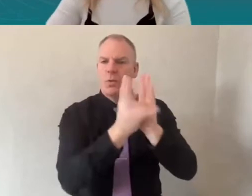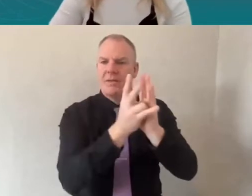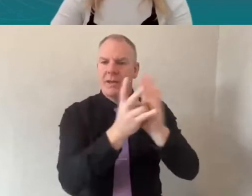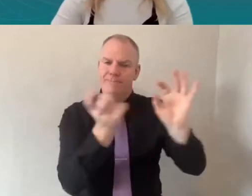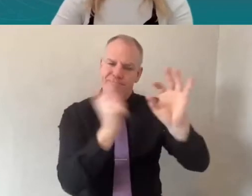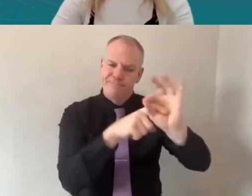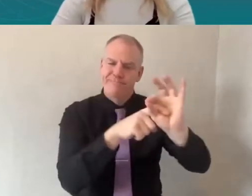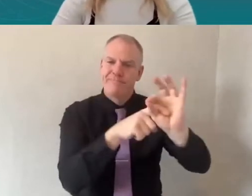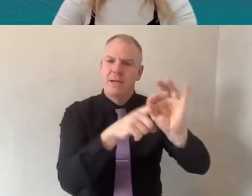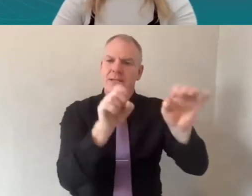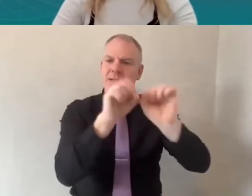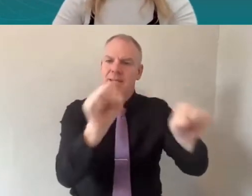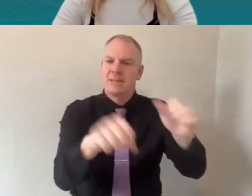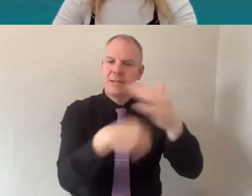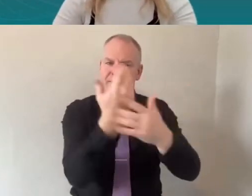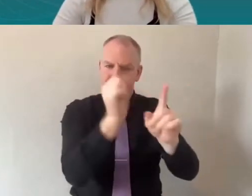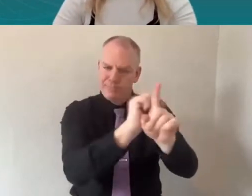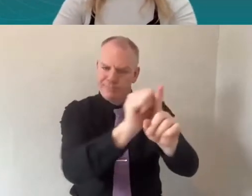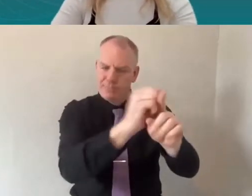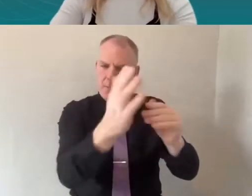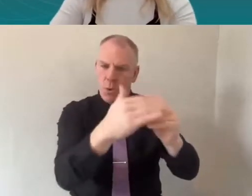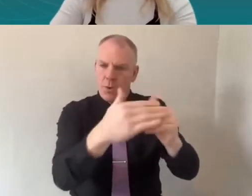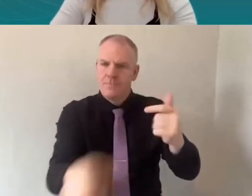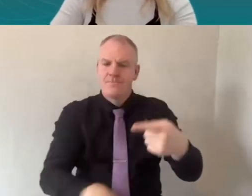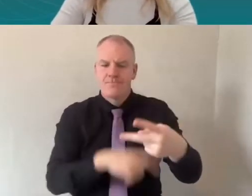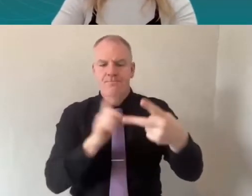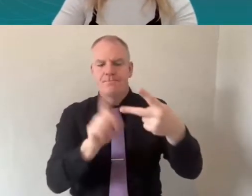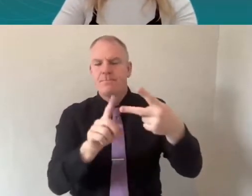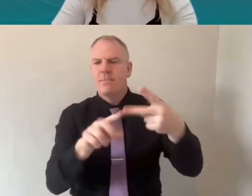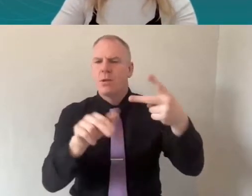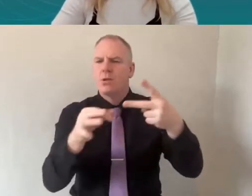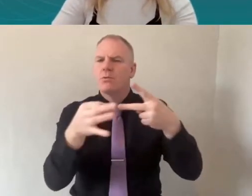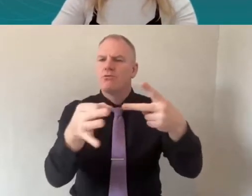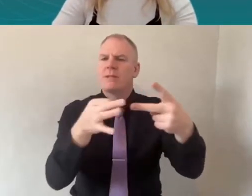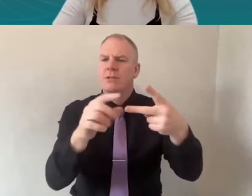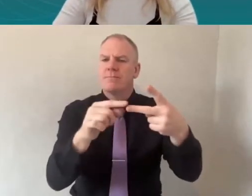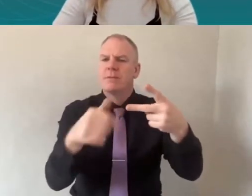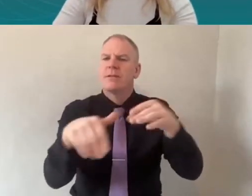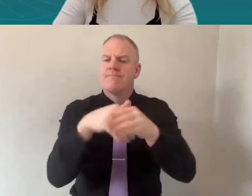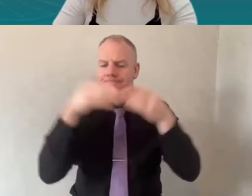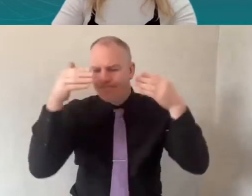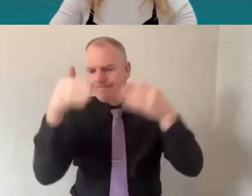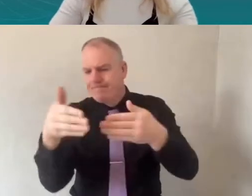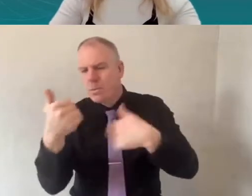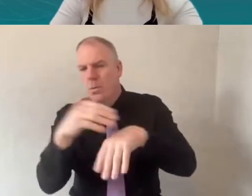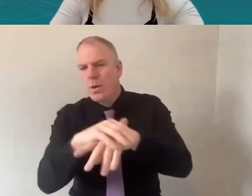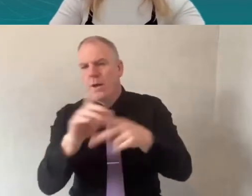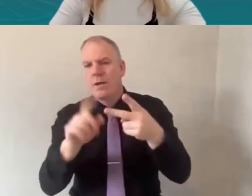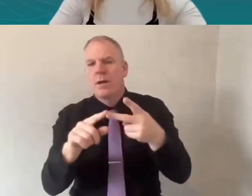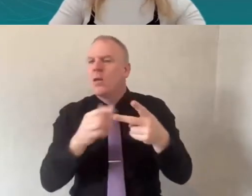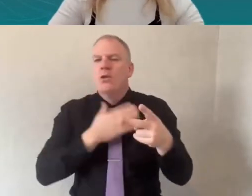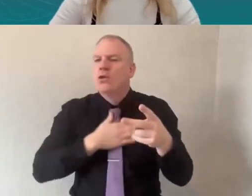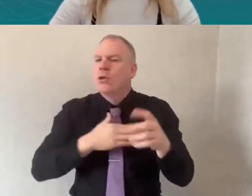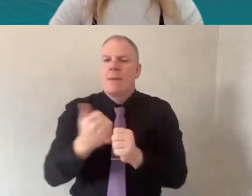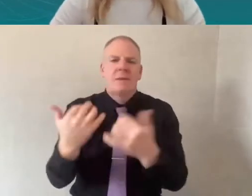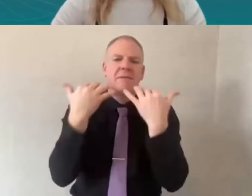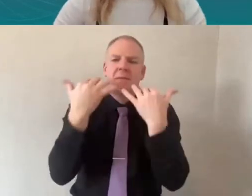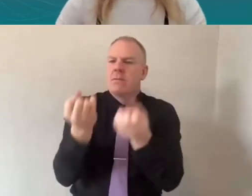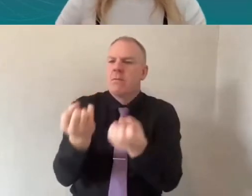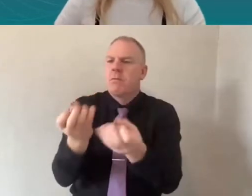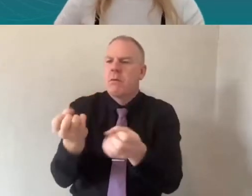and its development. Another key feature of the new strategy is a renewed emphasis, not just on information